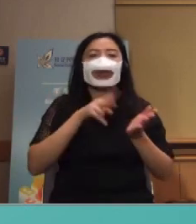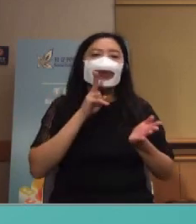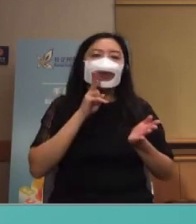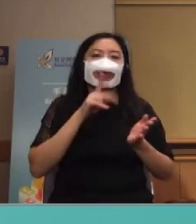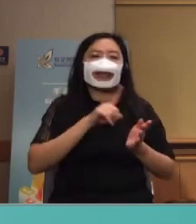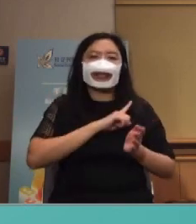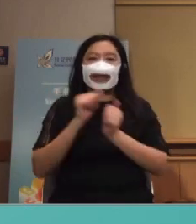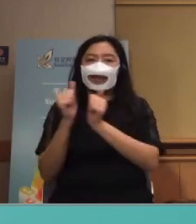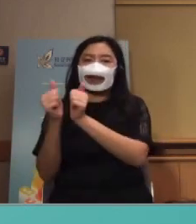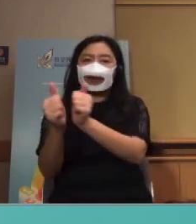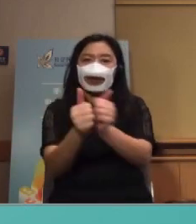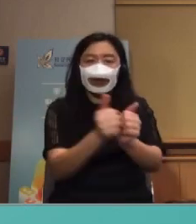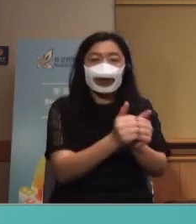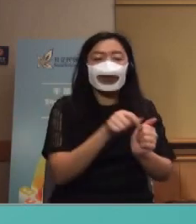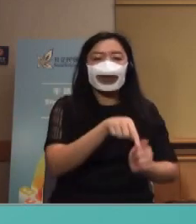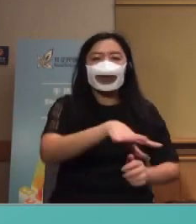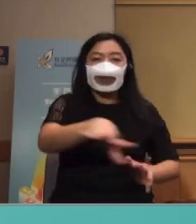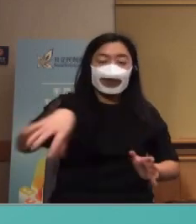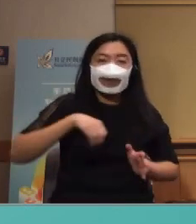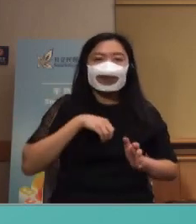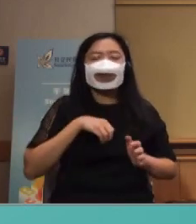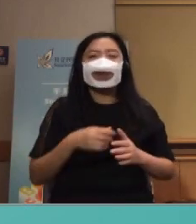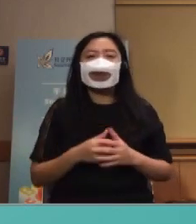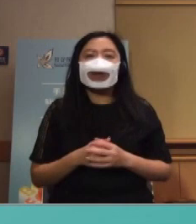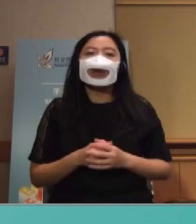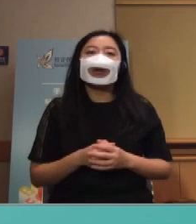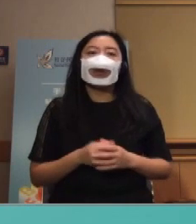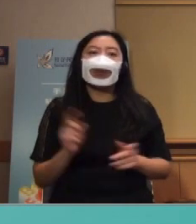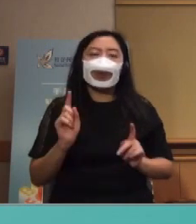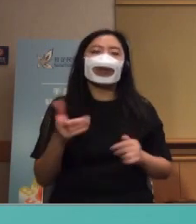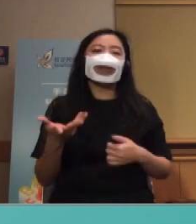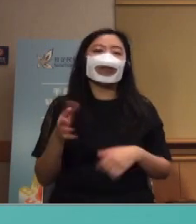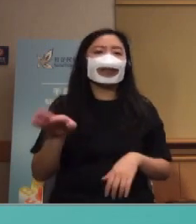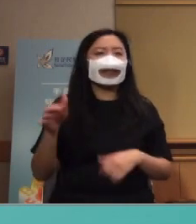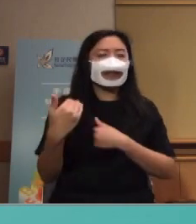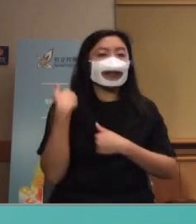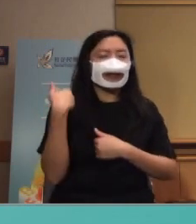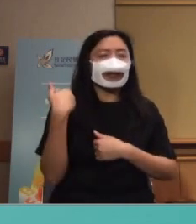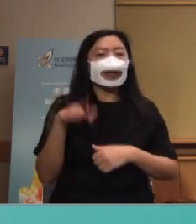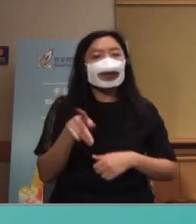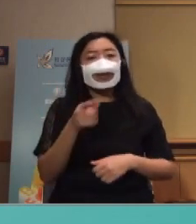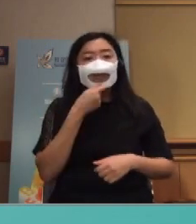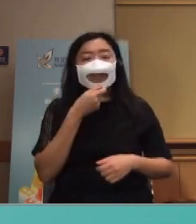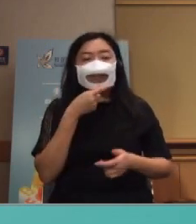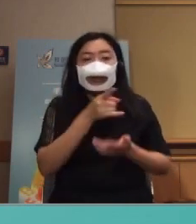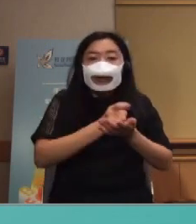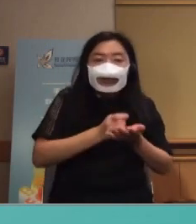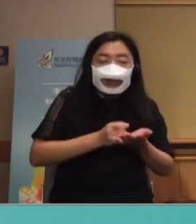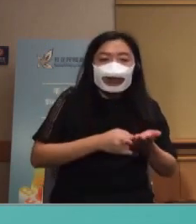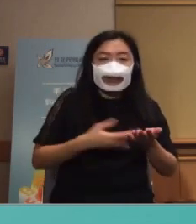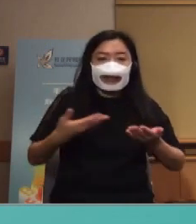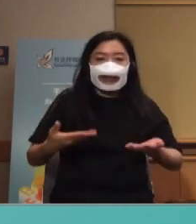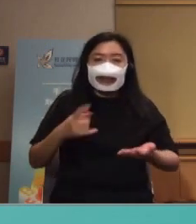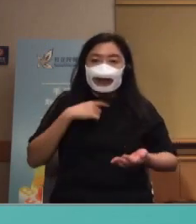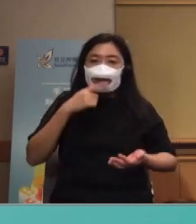NFT there to get an alert and say, hey, there's this artist, you seem to like digital art. Why don't you have a look at what they're doing? And we think this is kind of the way forward,